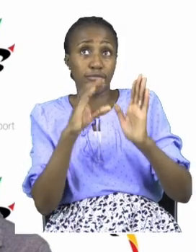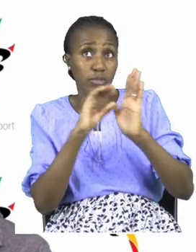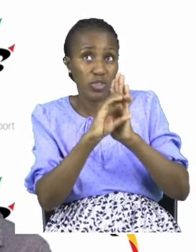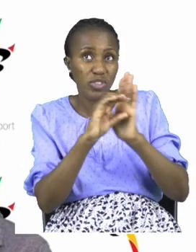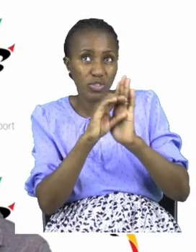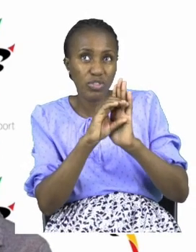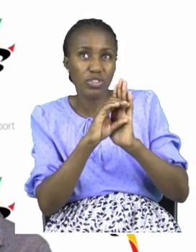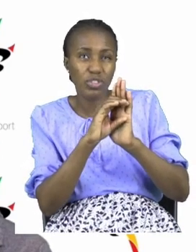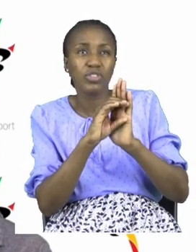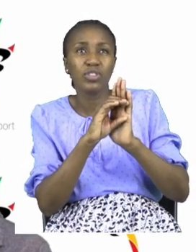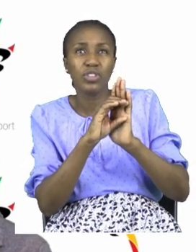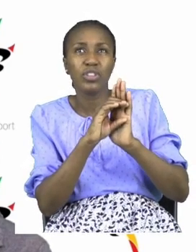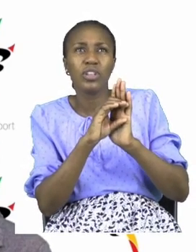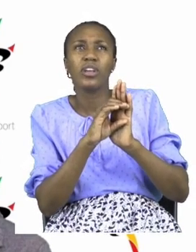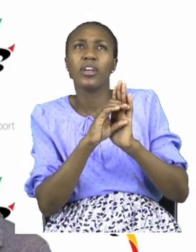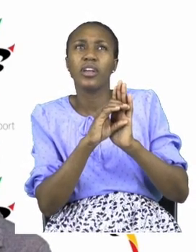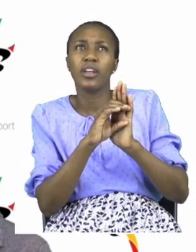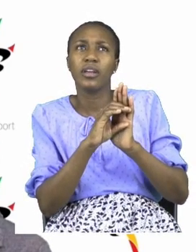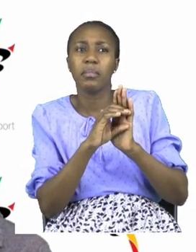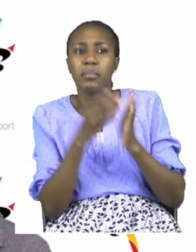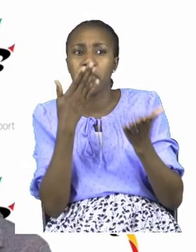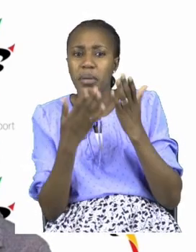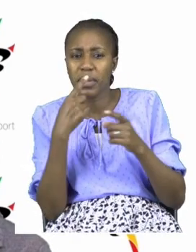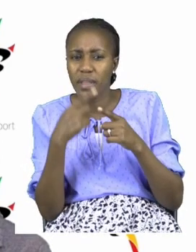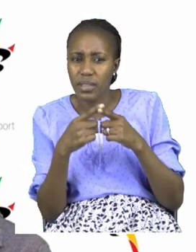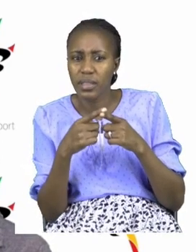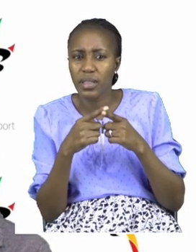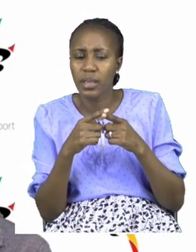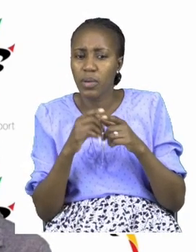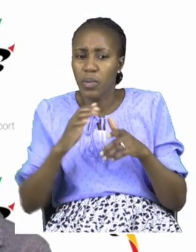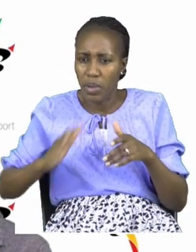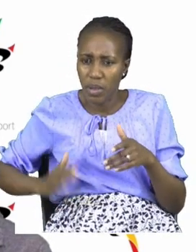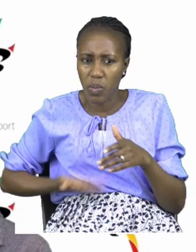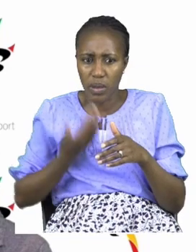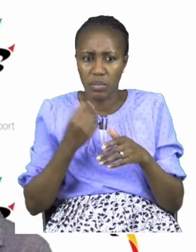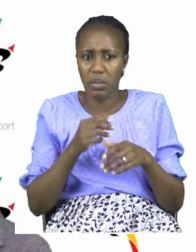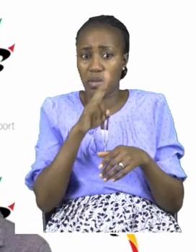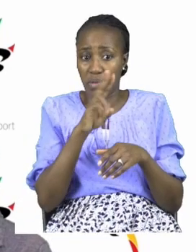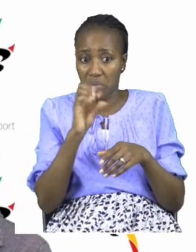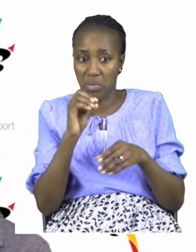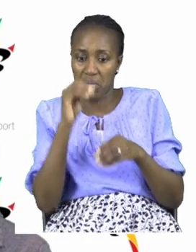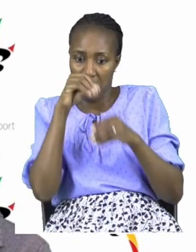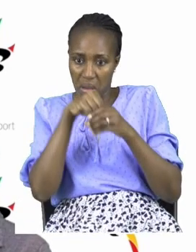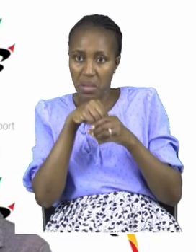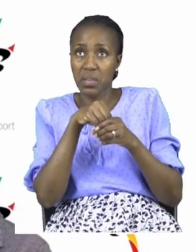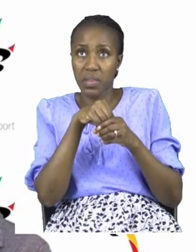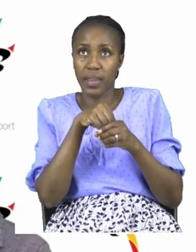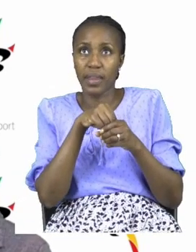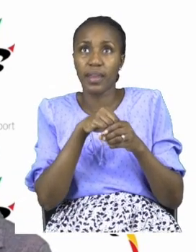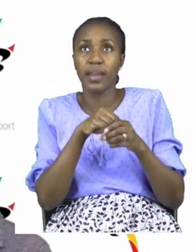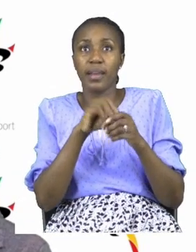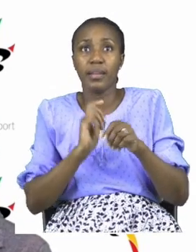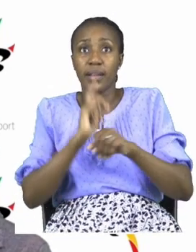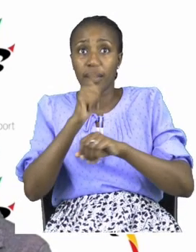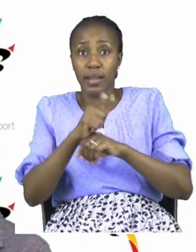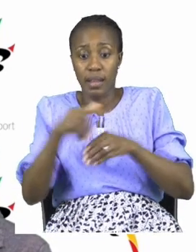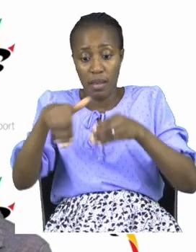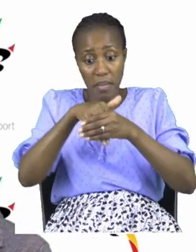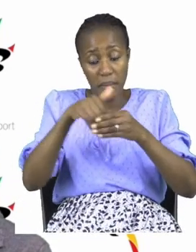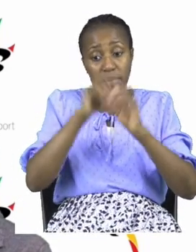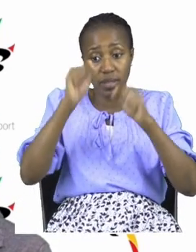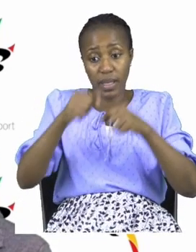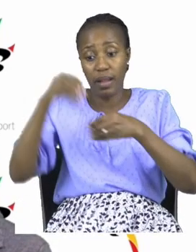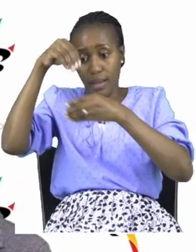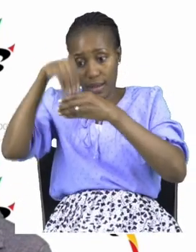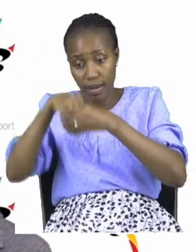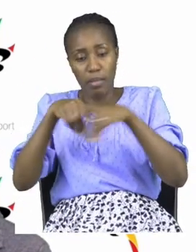and then they say to NTA, we want to affiliate to you because there are some benefits. They will be able to, their members will be able to play tournaments